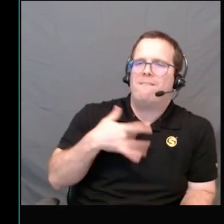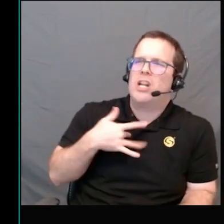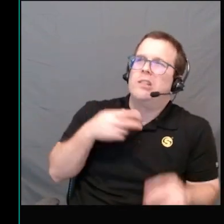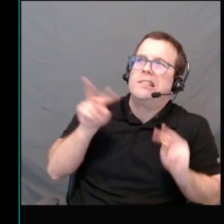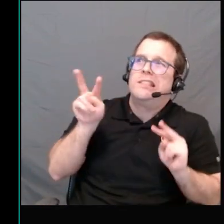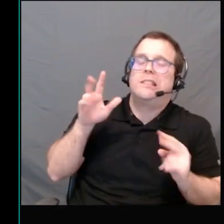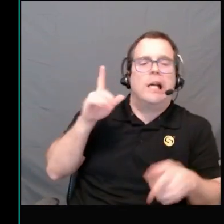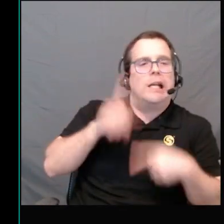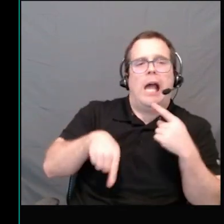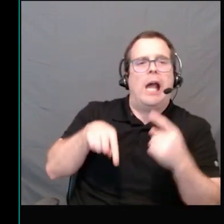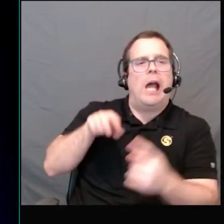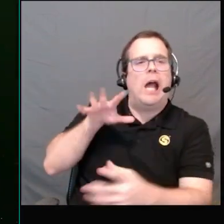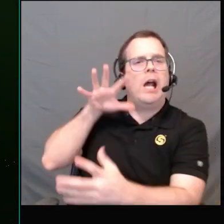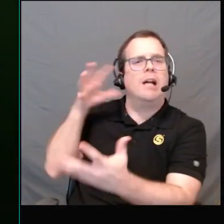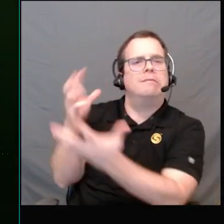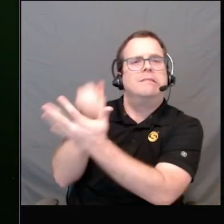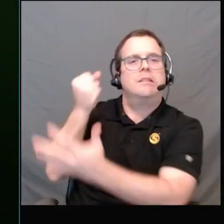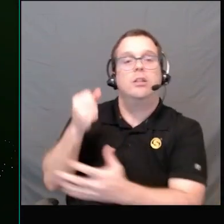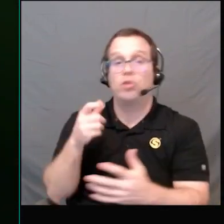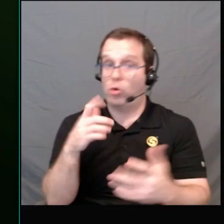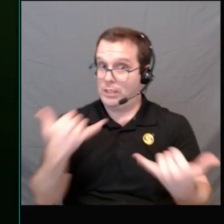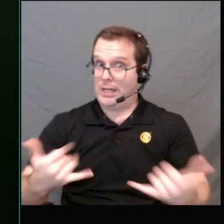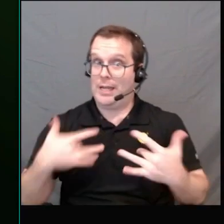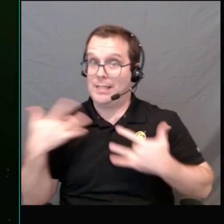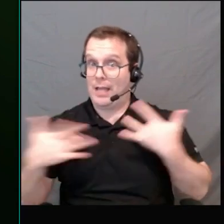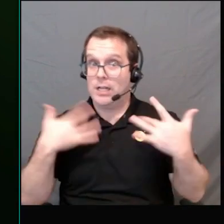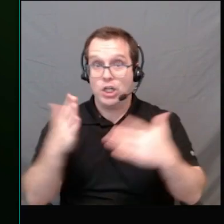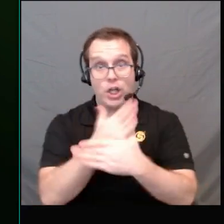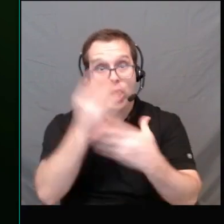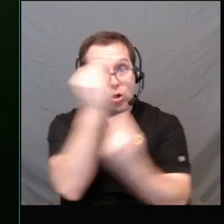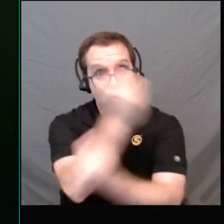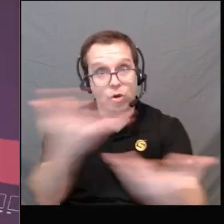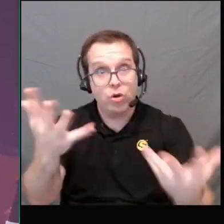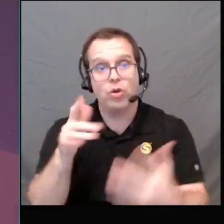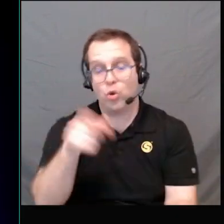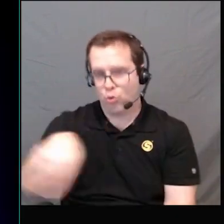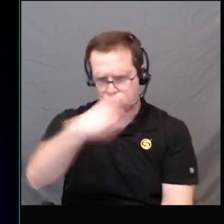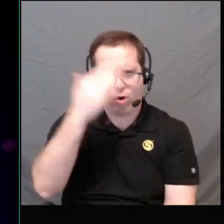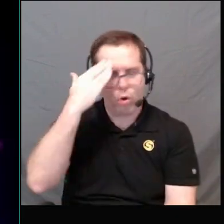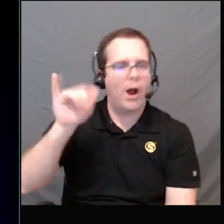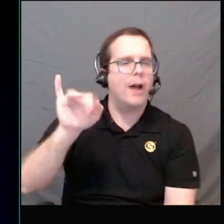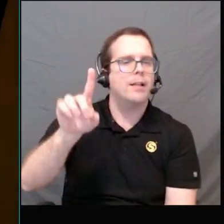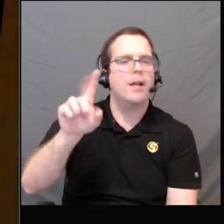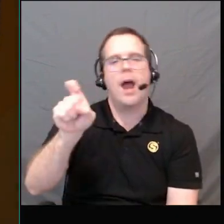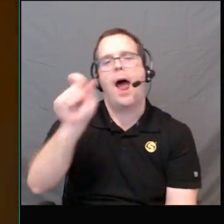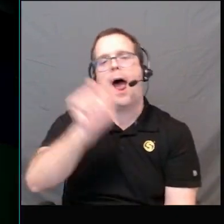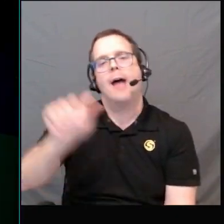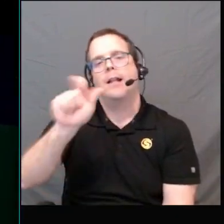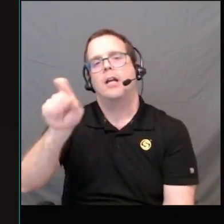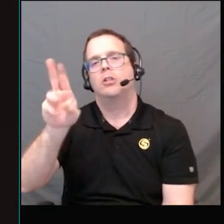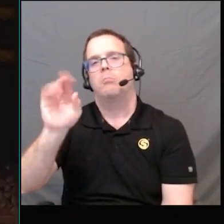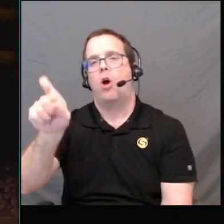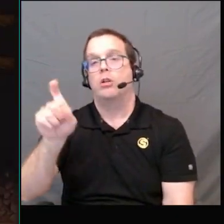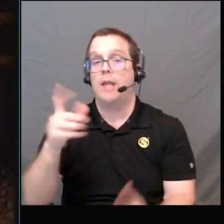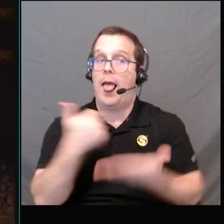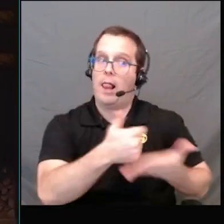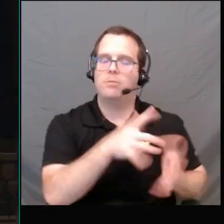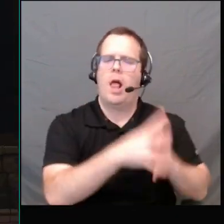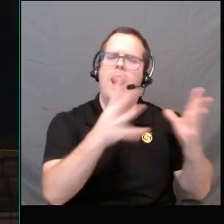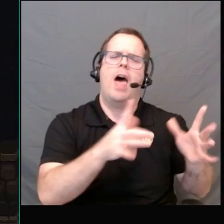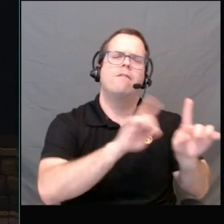I'm excited to share some news today. You all know about our ID Xbox program, which has helped thousands of indies bring their games to